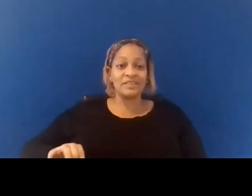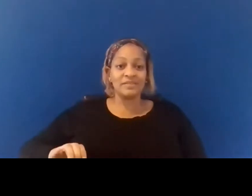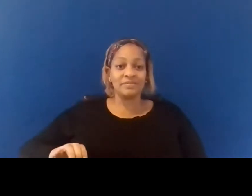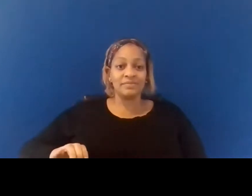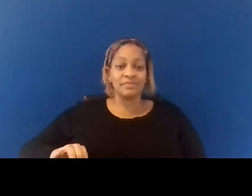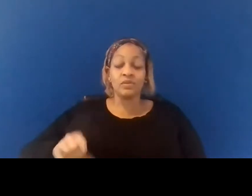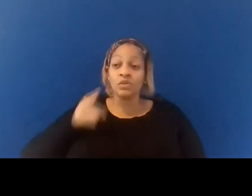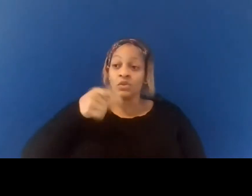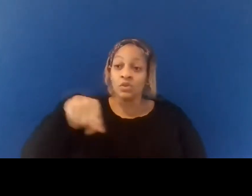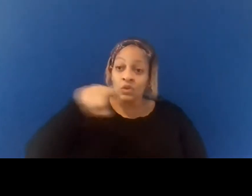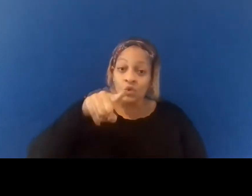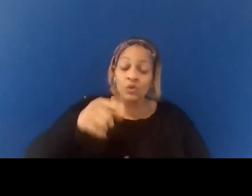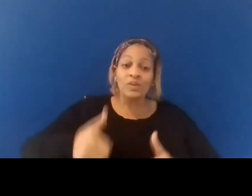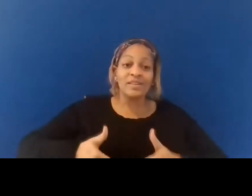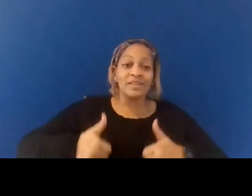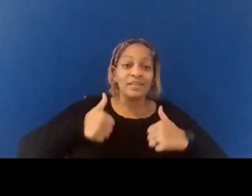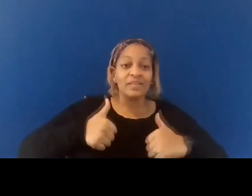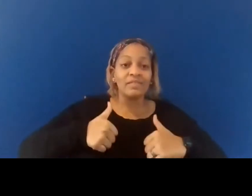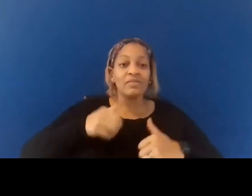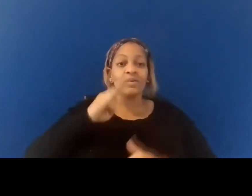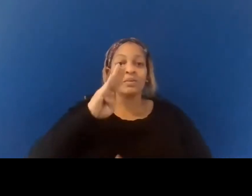You are the living Buddha.